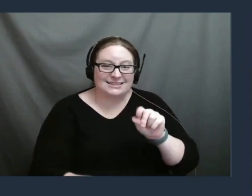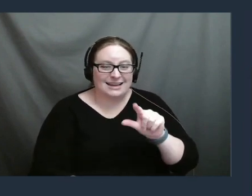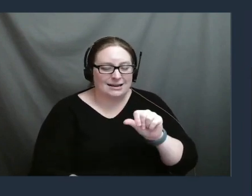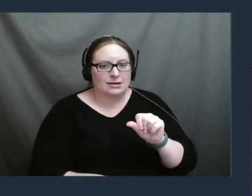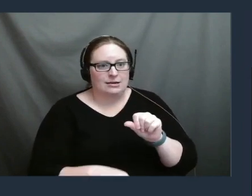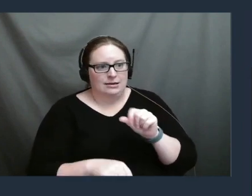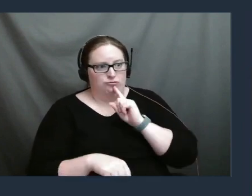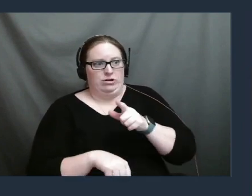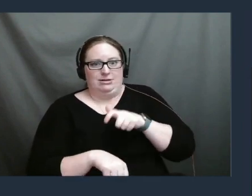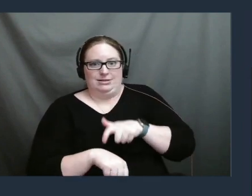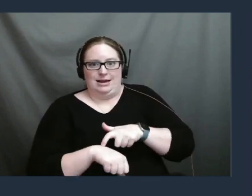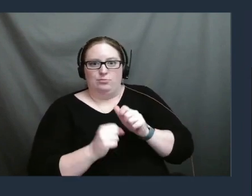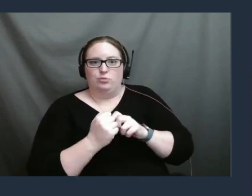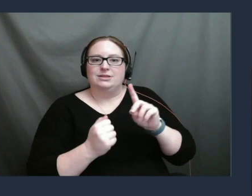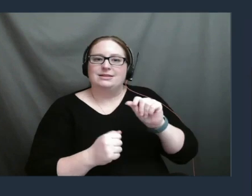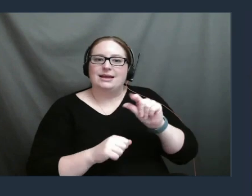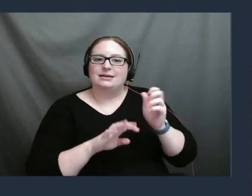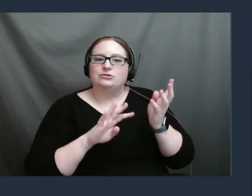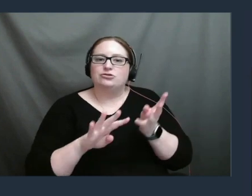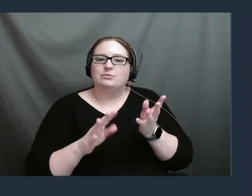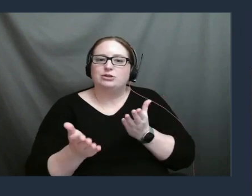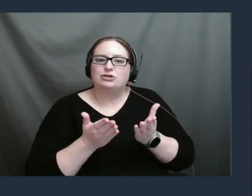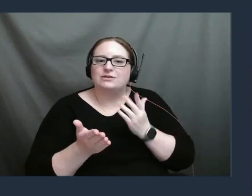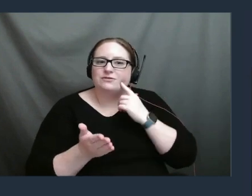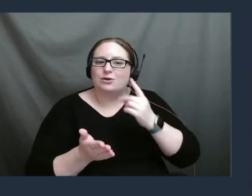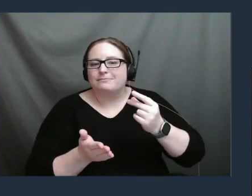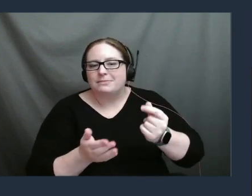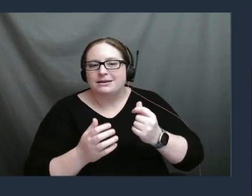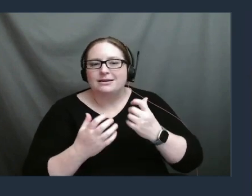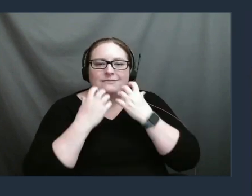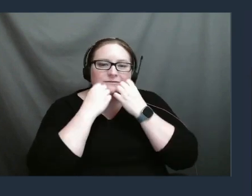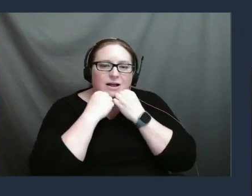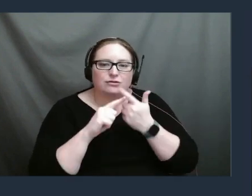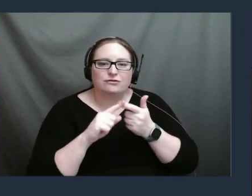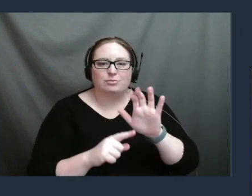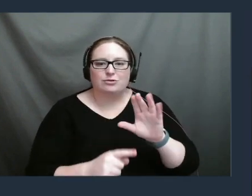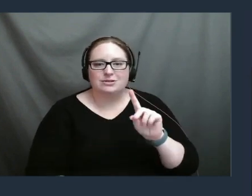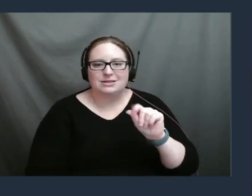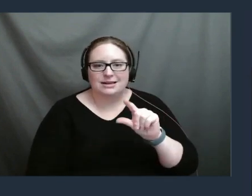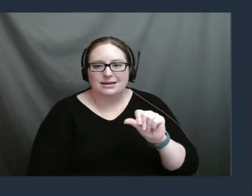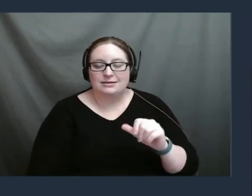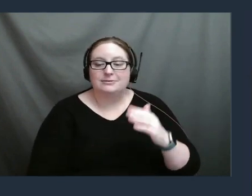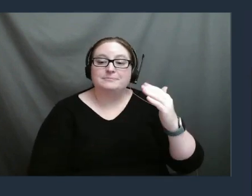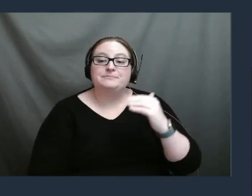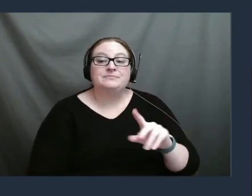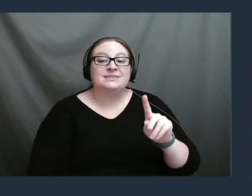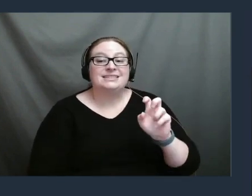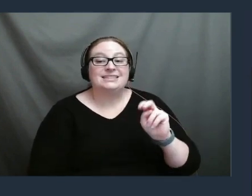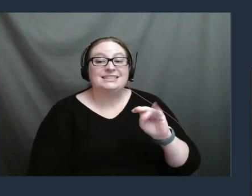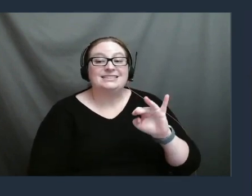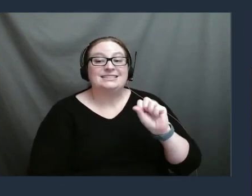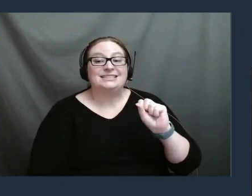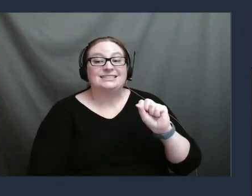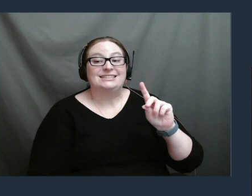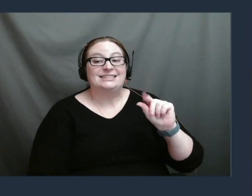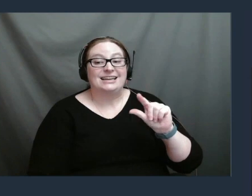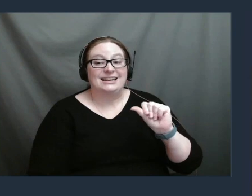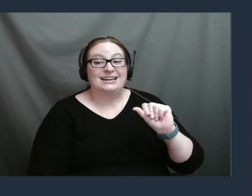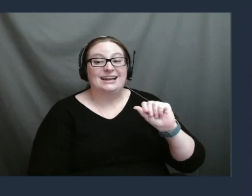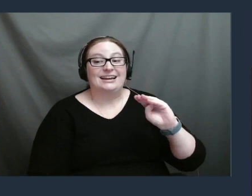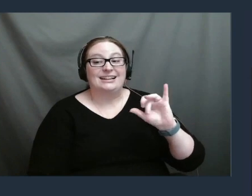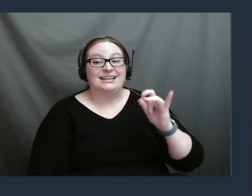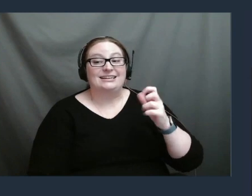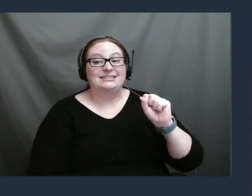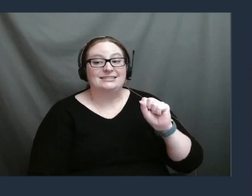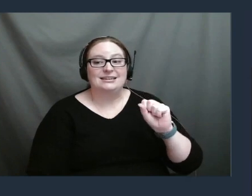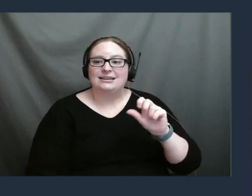streaming services to gain immediate value from your data. Kinesis Data Analytics is a fully managed service for Apache Flink that